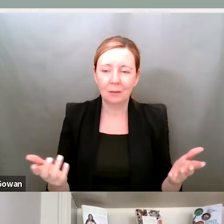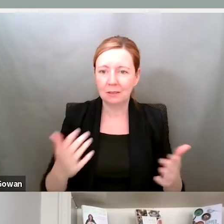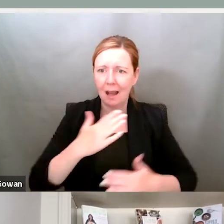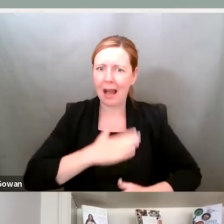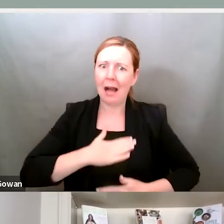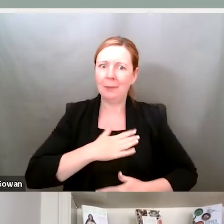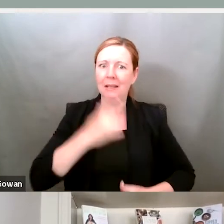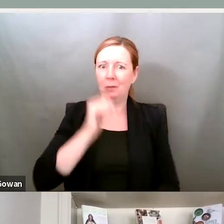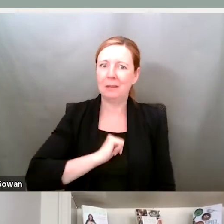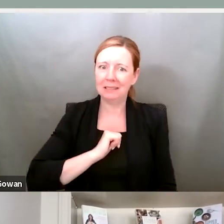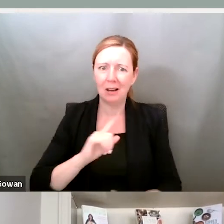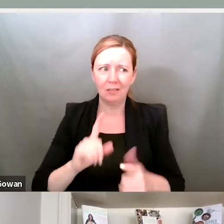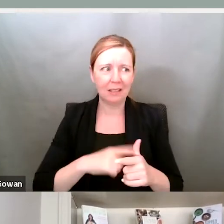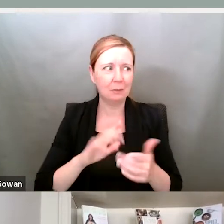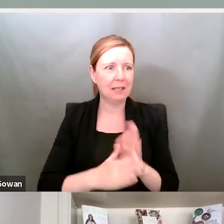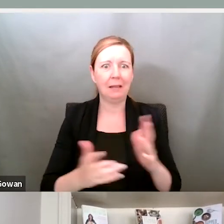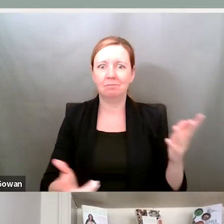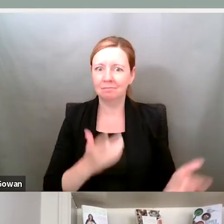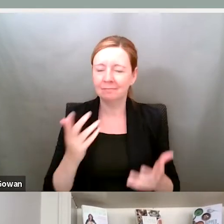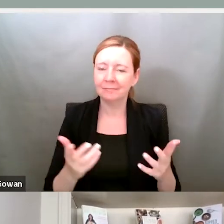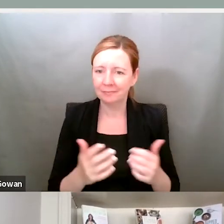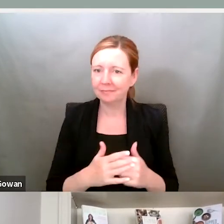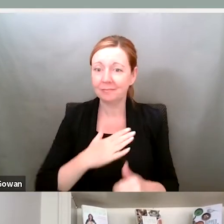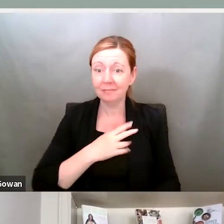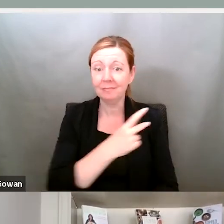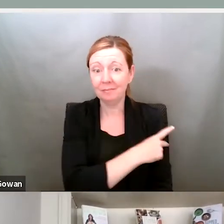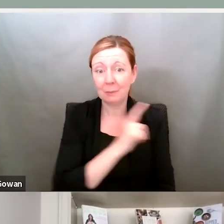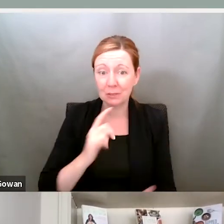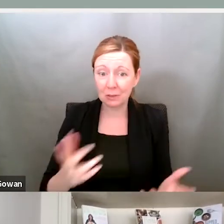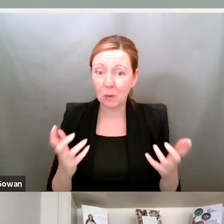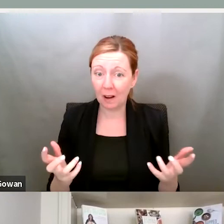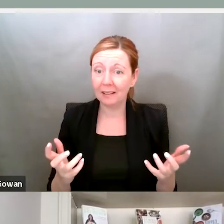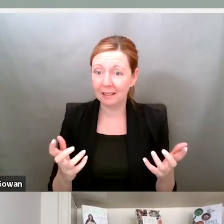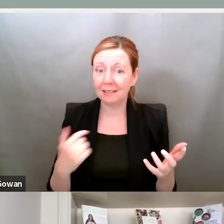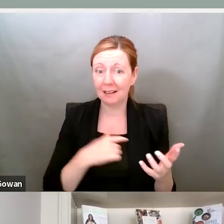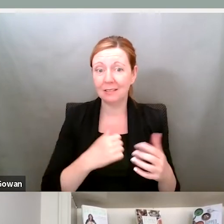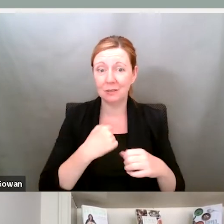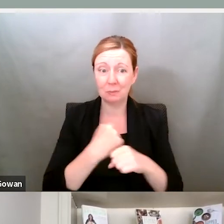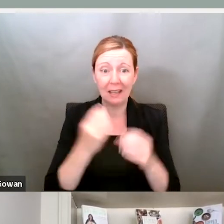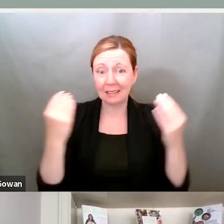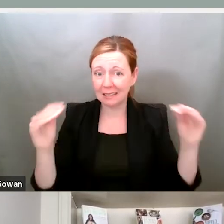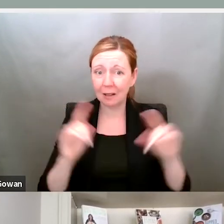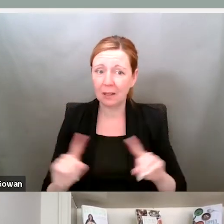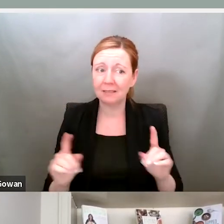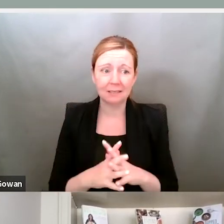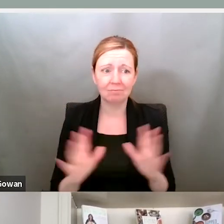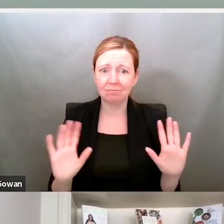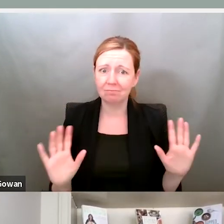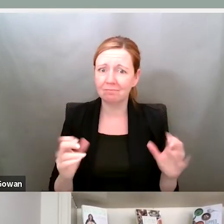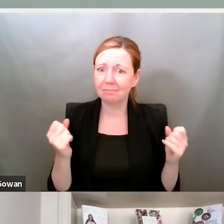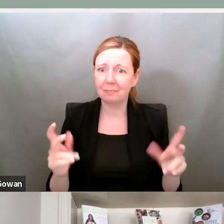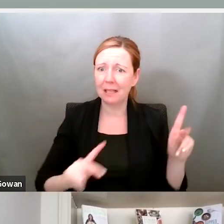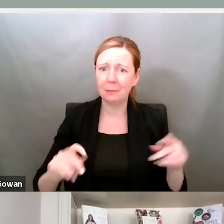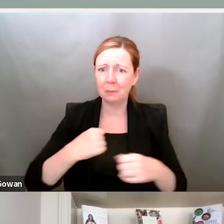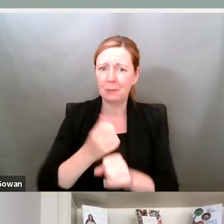and it just became something that my patients really wanted us to make. But many people make